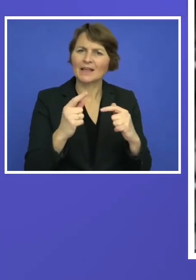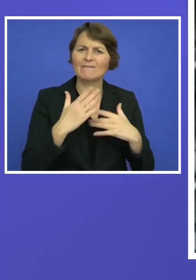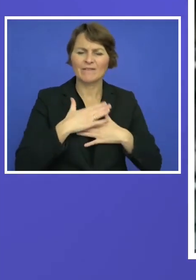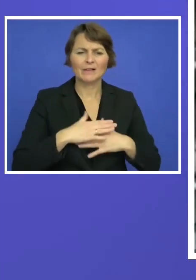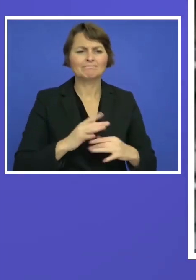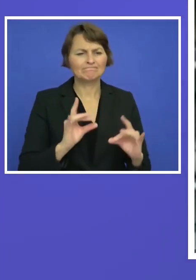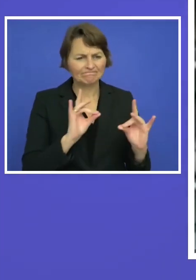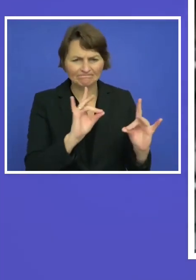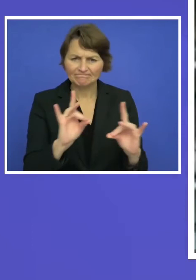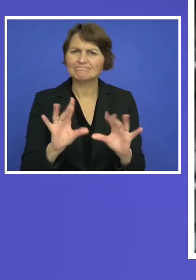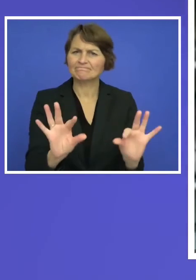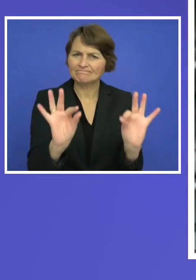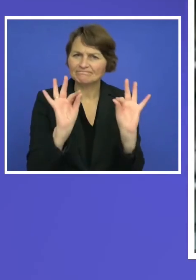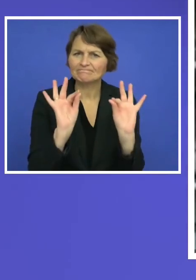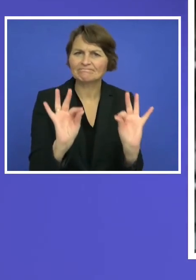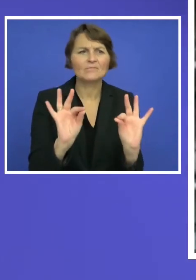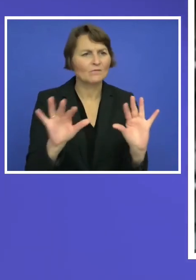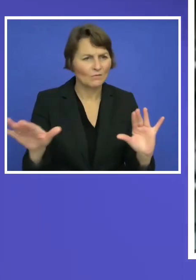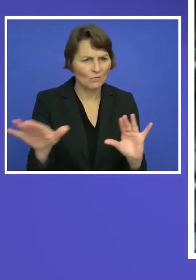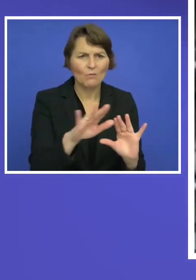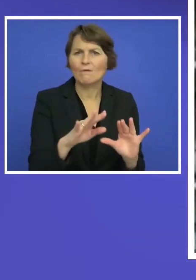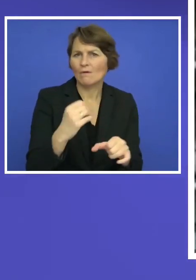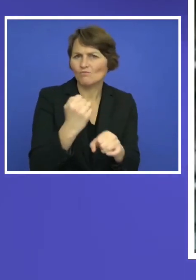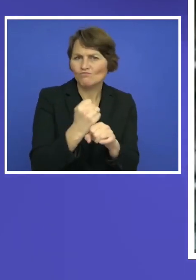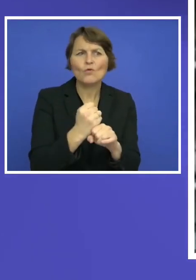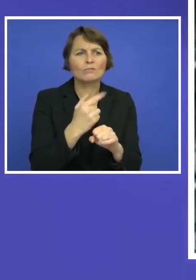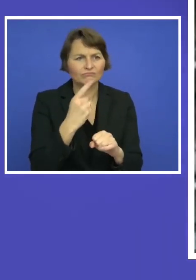that people have fair pay and